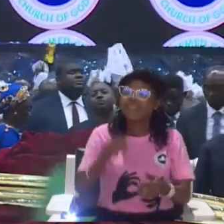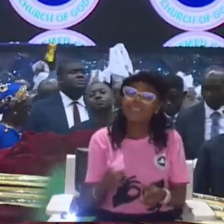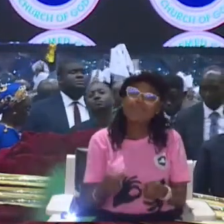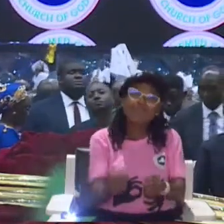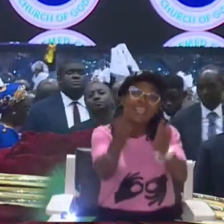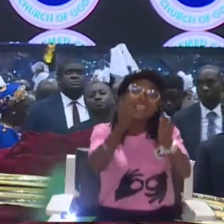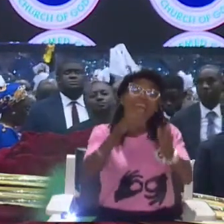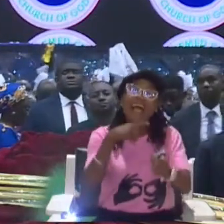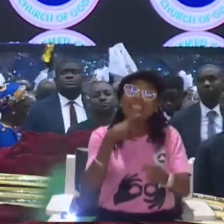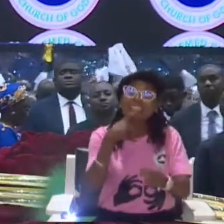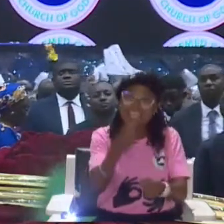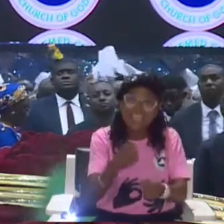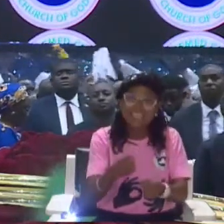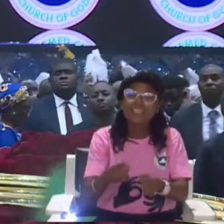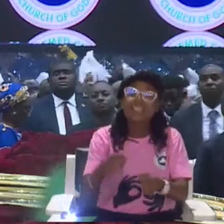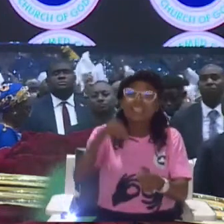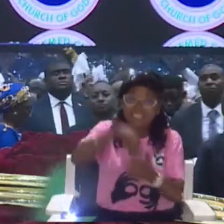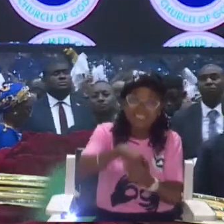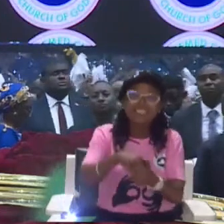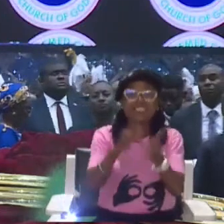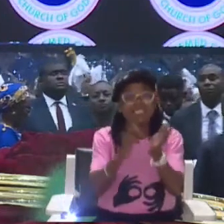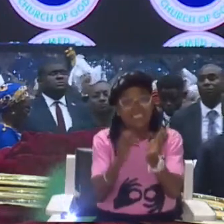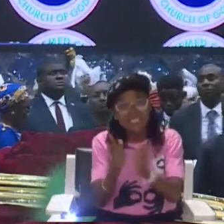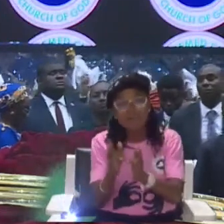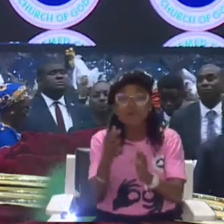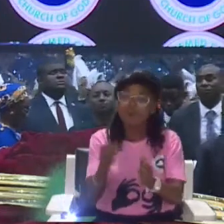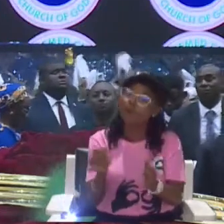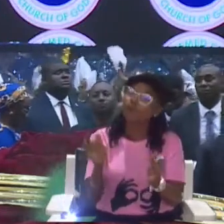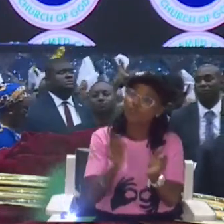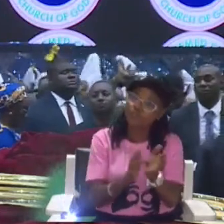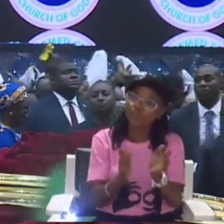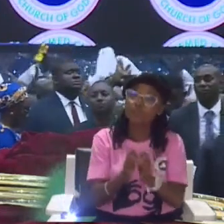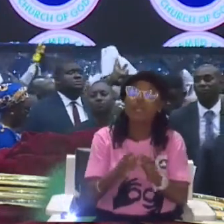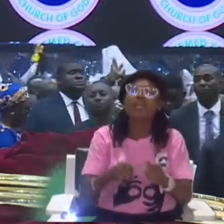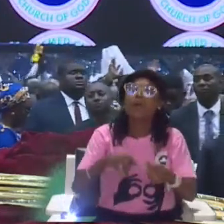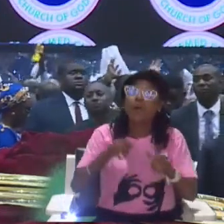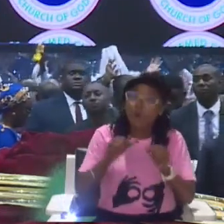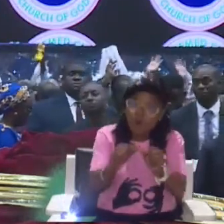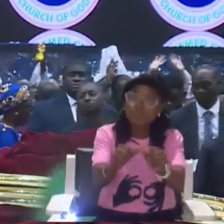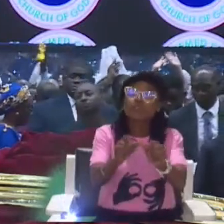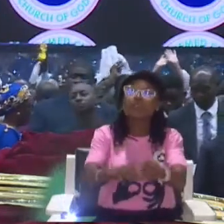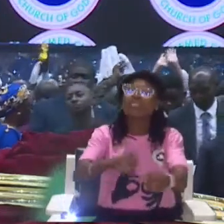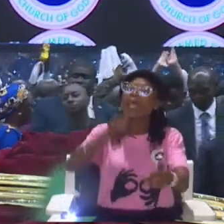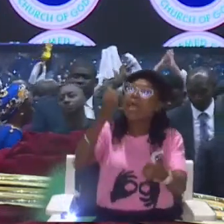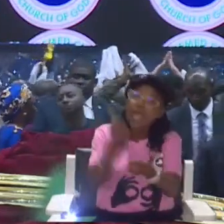just keep on saying amen, amen until I stop